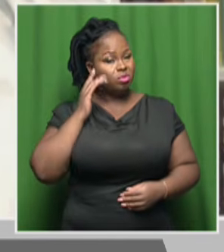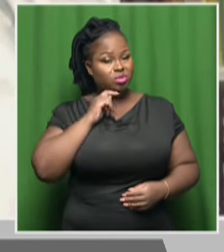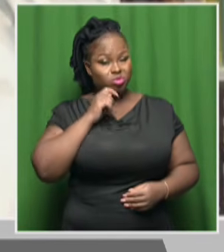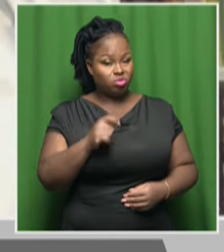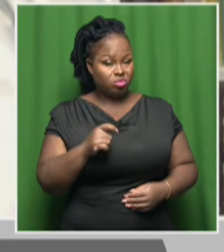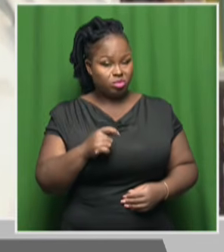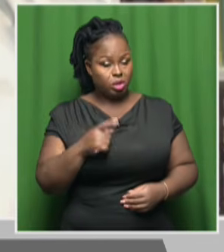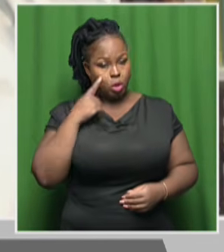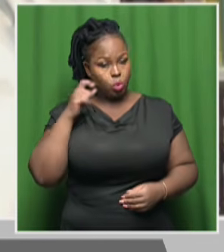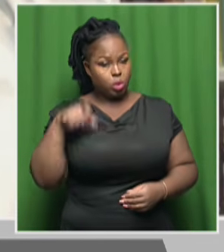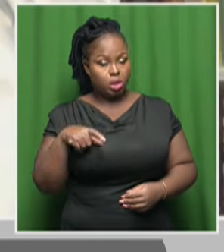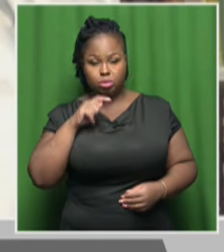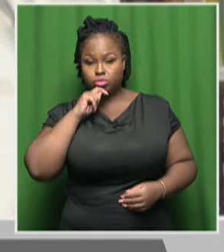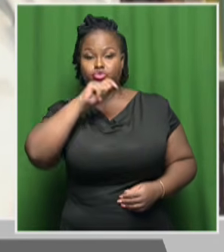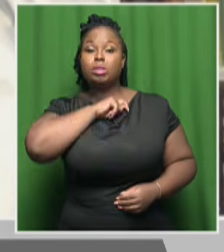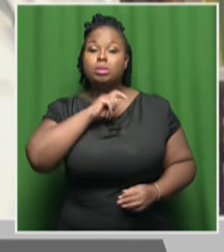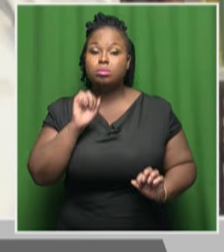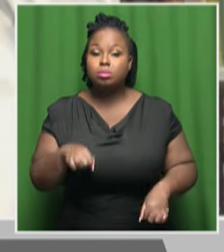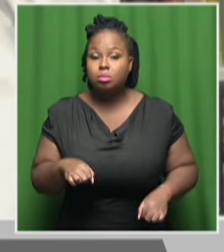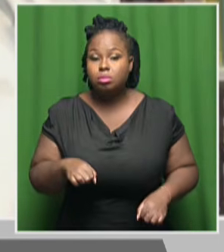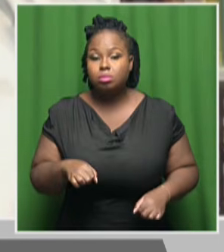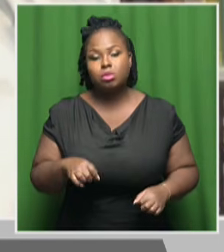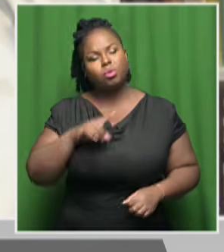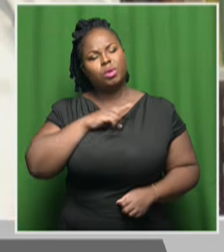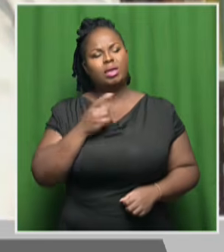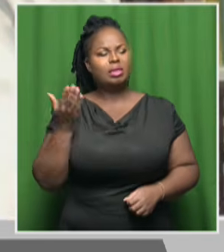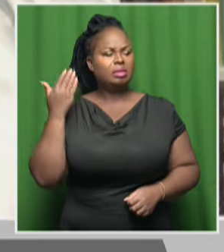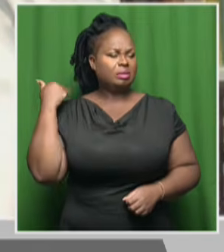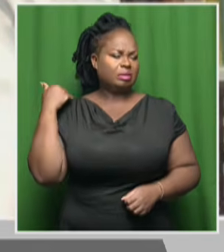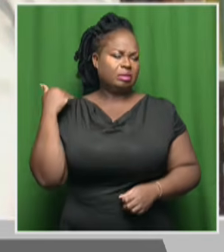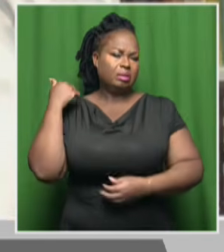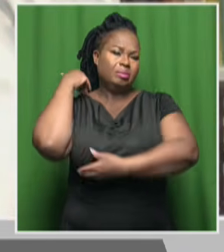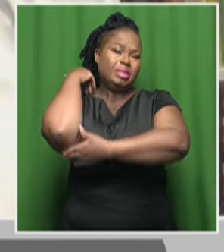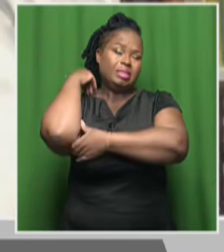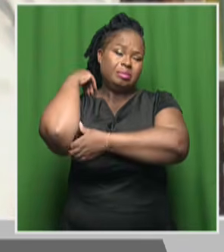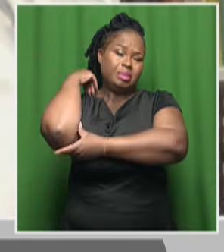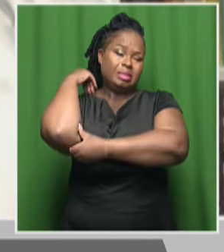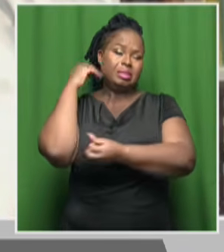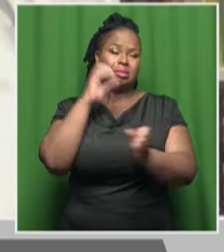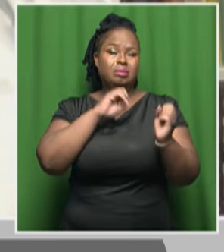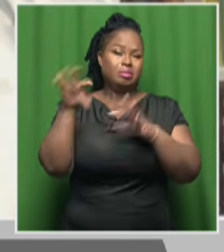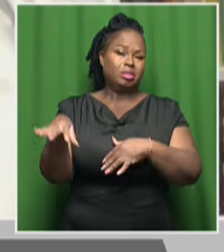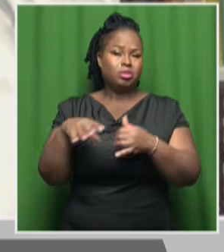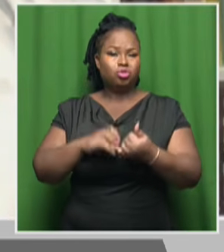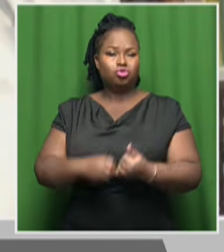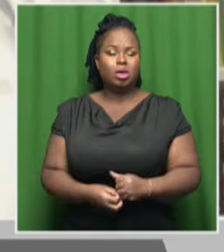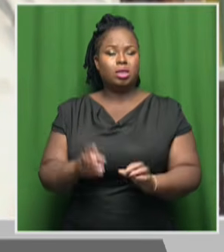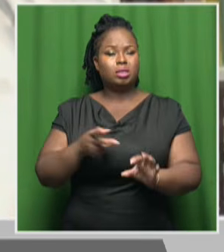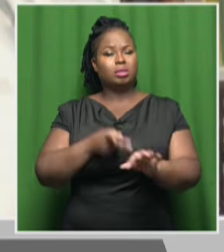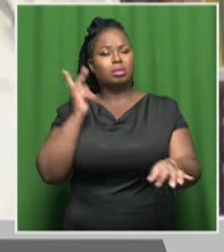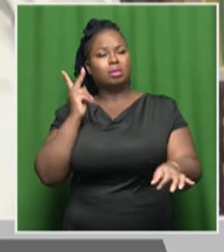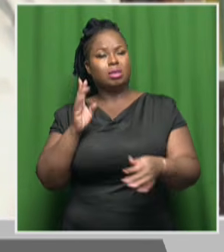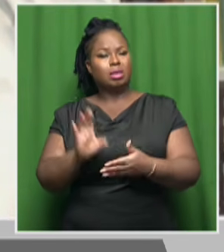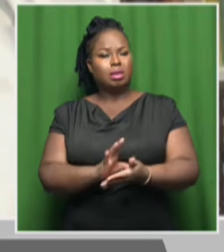a reliable witness. I mean, we're looking at a past that has got arrests, it's got deportation attempts, withdrawn